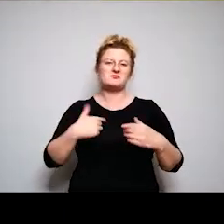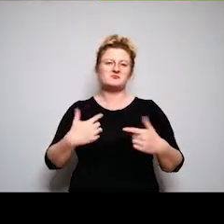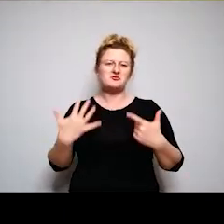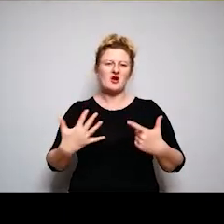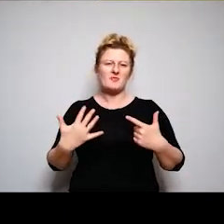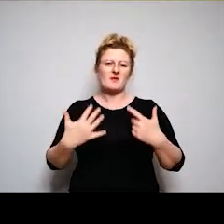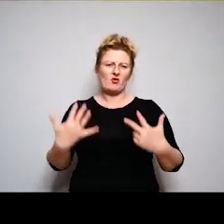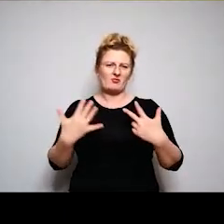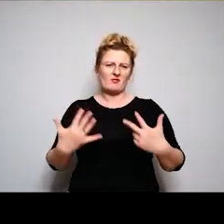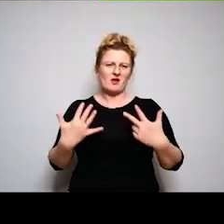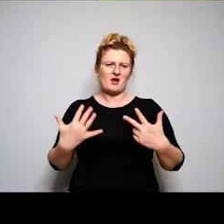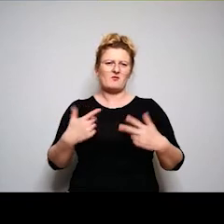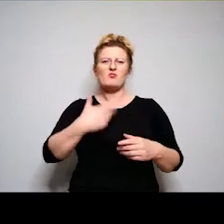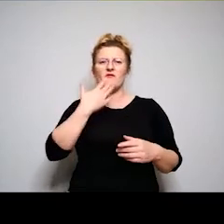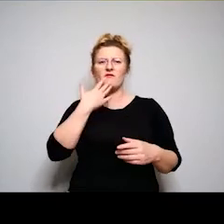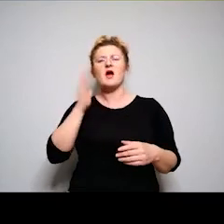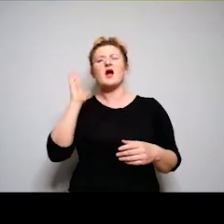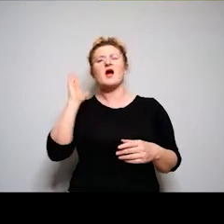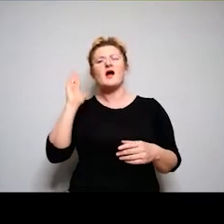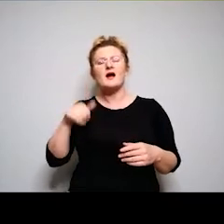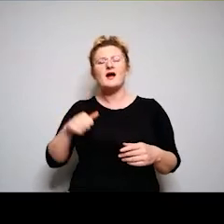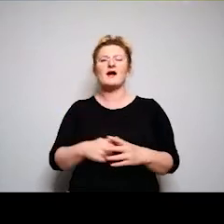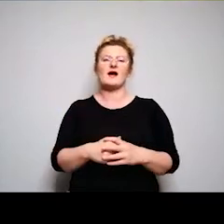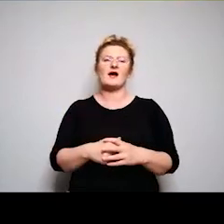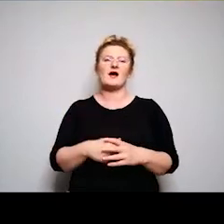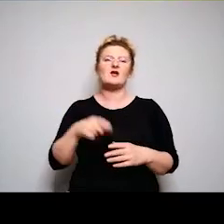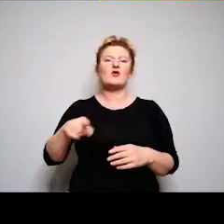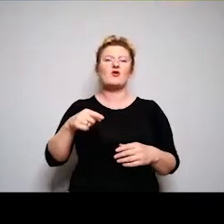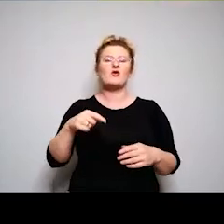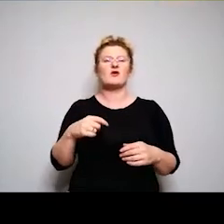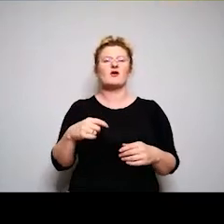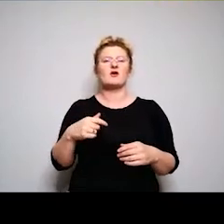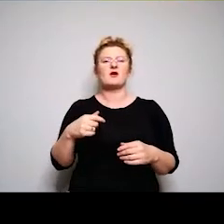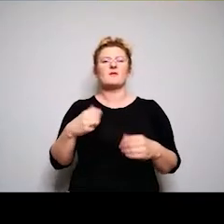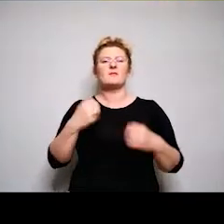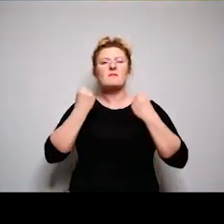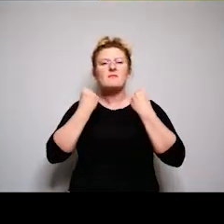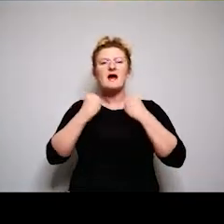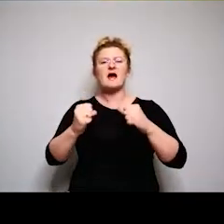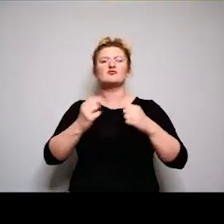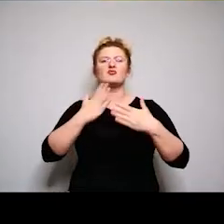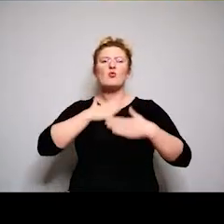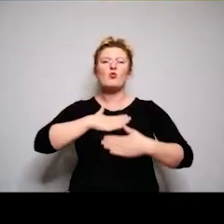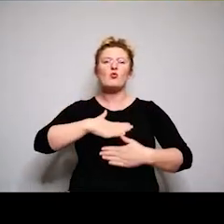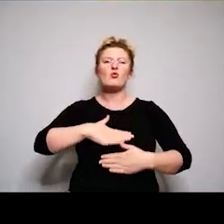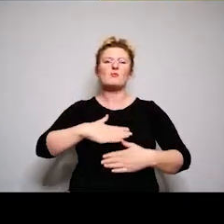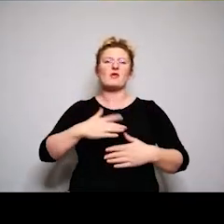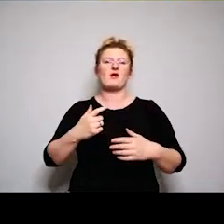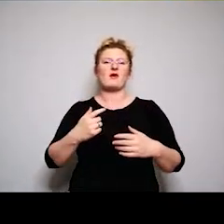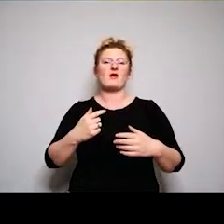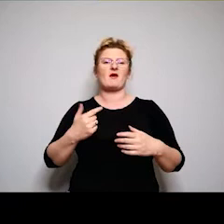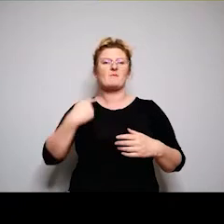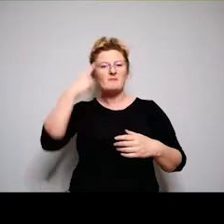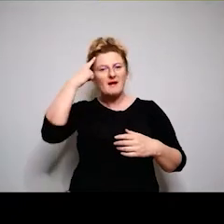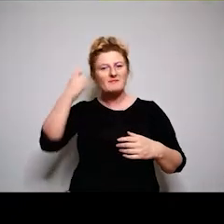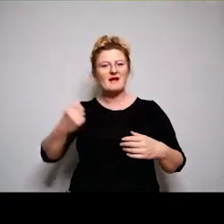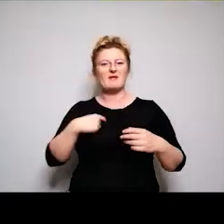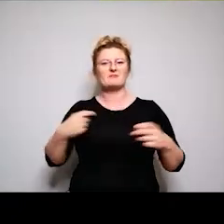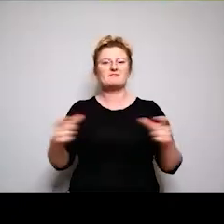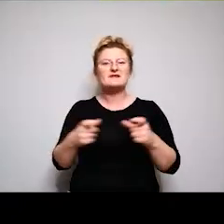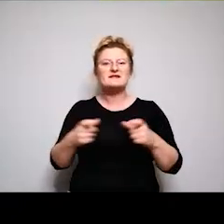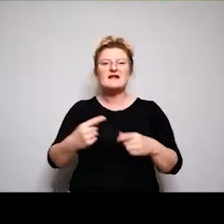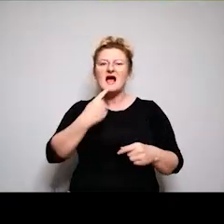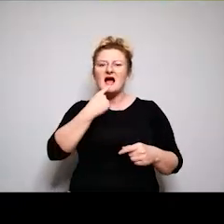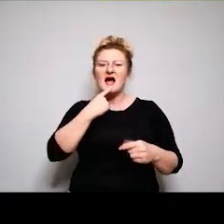or when my daddy helps me with math, you know, those little things that maybe parents, well, maybe fathers do not do